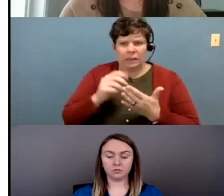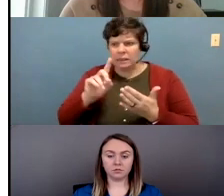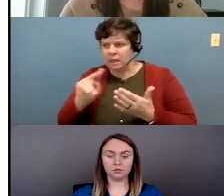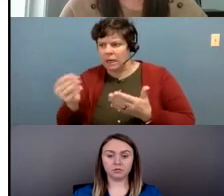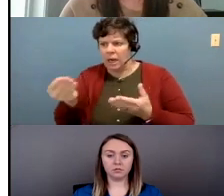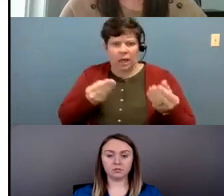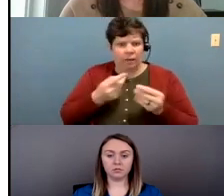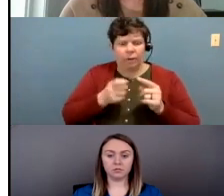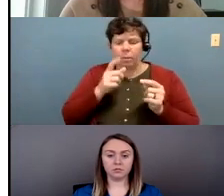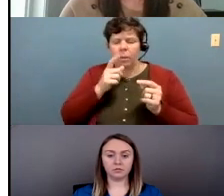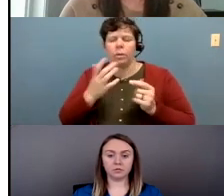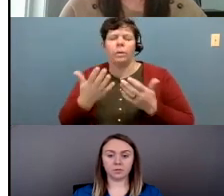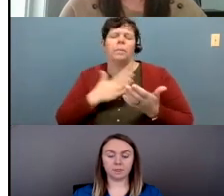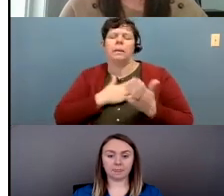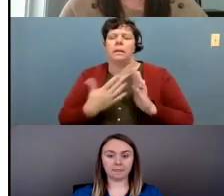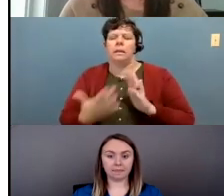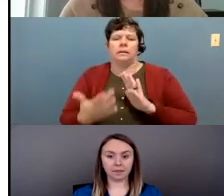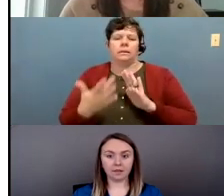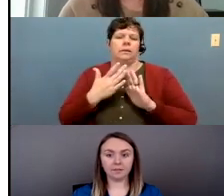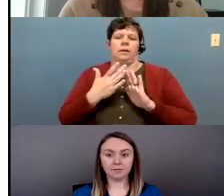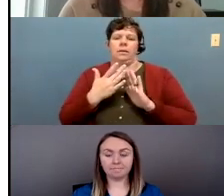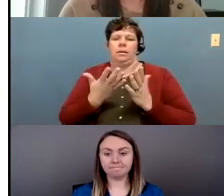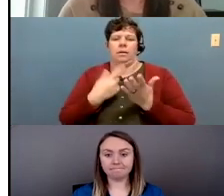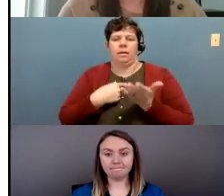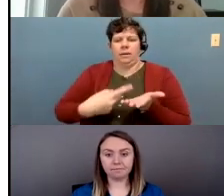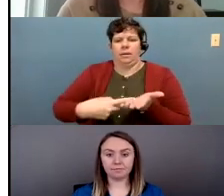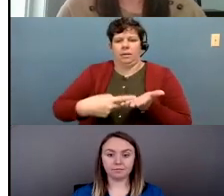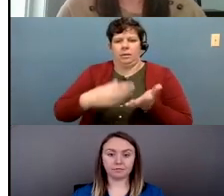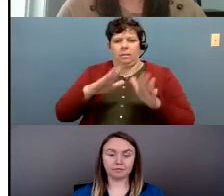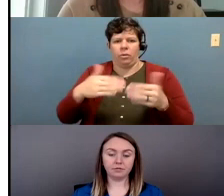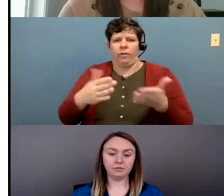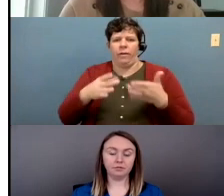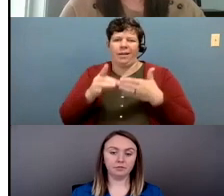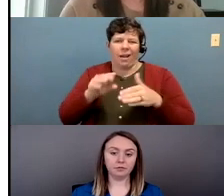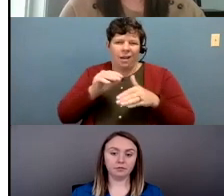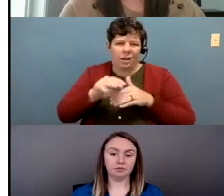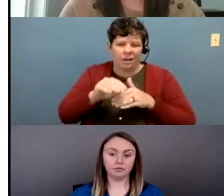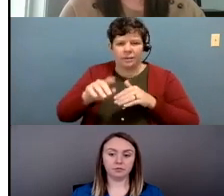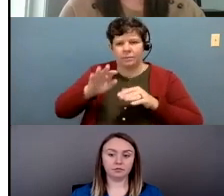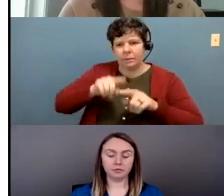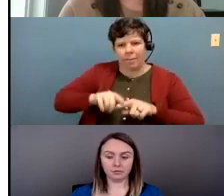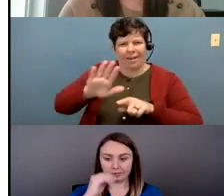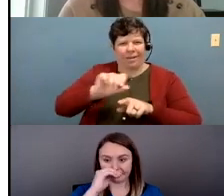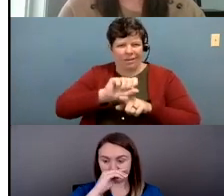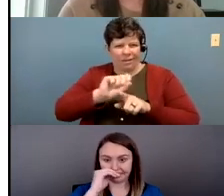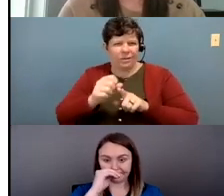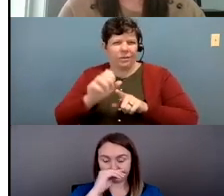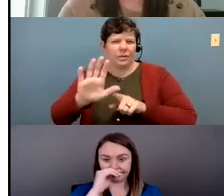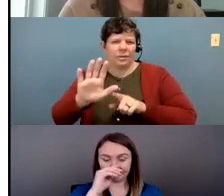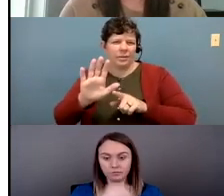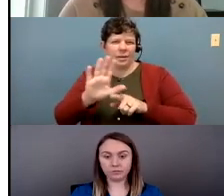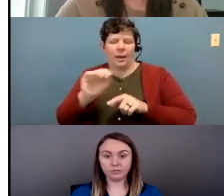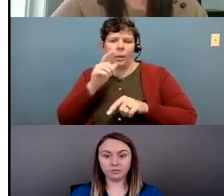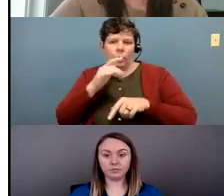case, never hesitate to reach out to me. I'd be happy to provide guidance based on the circumstances of your case and the